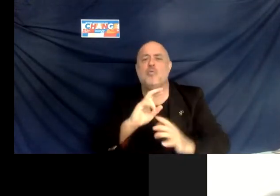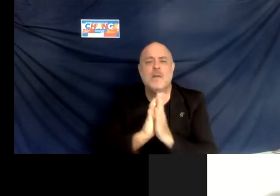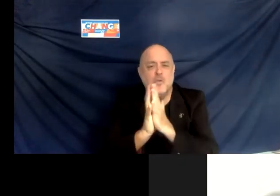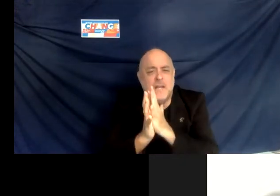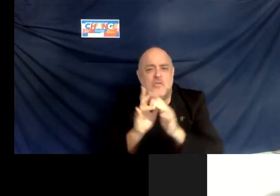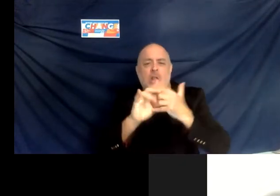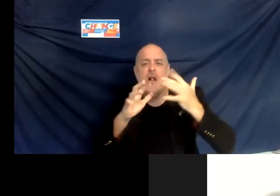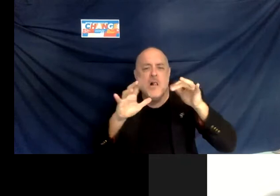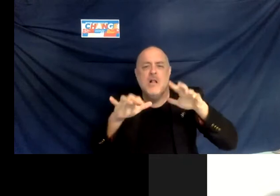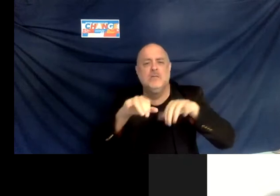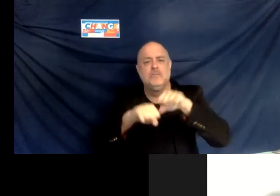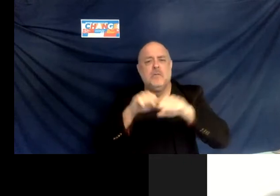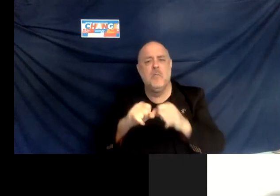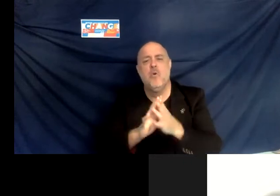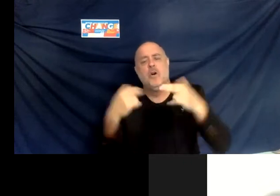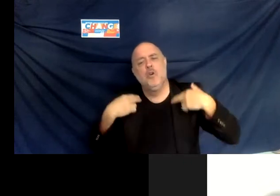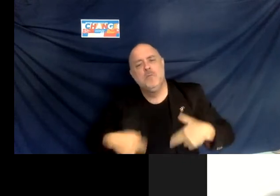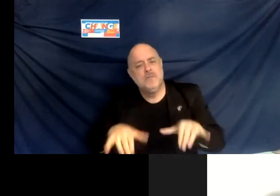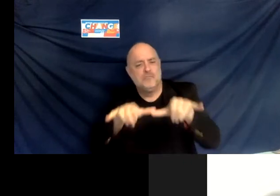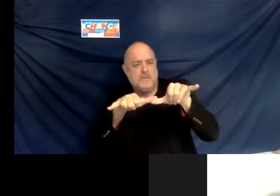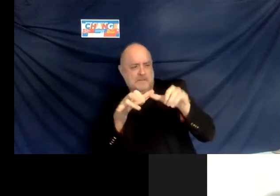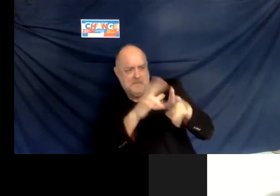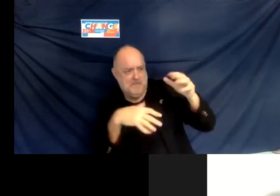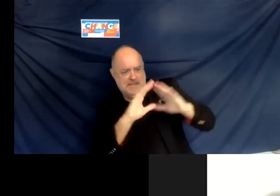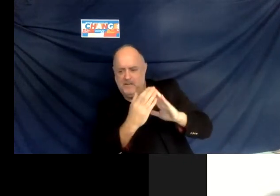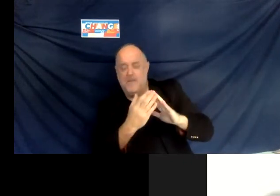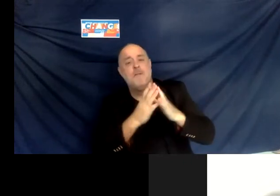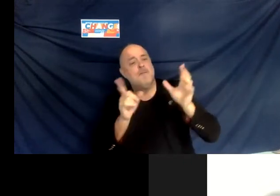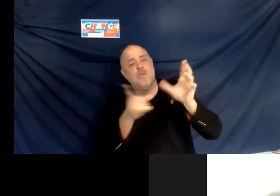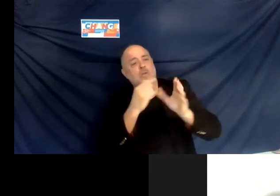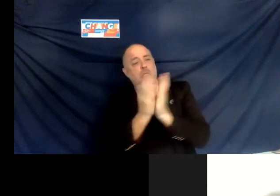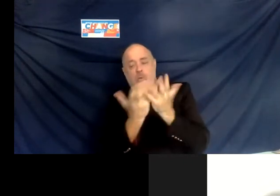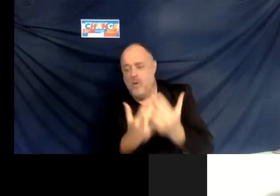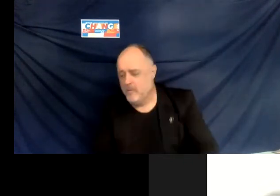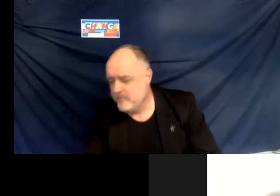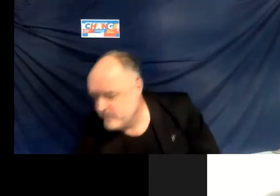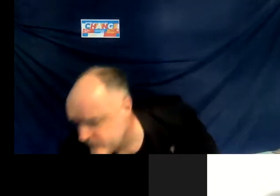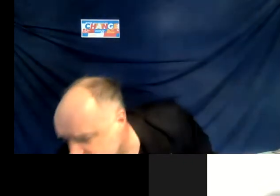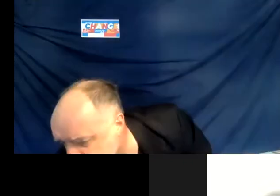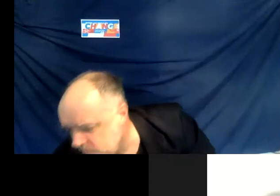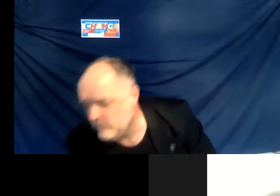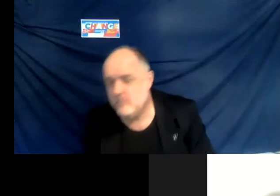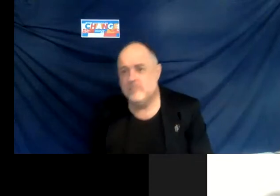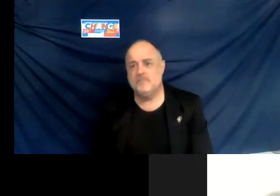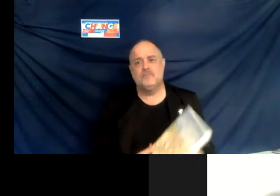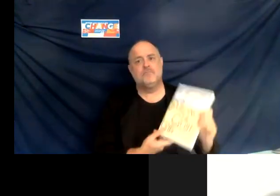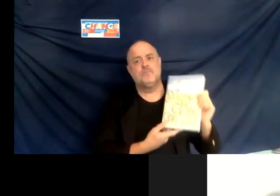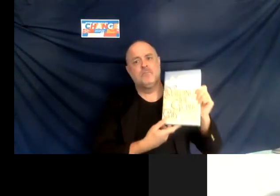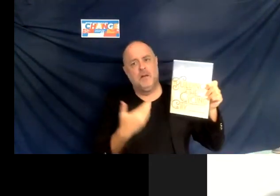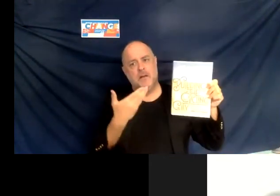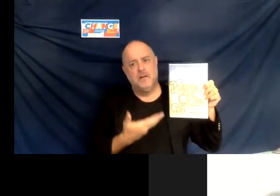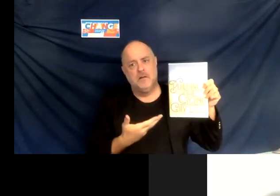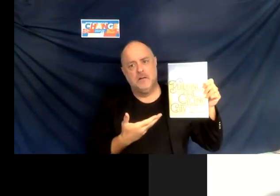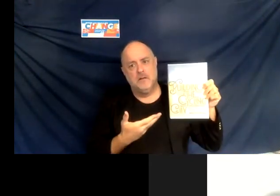happier, healthier, more human scale cities. Their first book, Building the Cycling City, The Dutch Blueprint for Urban Vitality, explored the